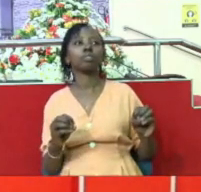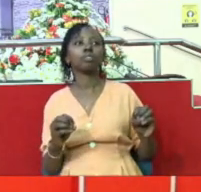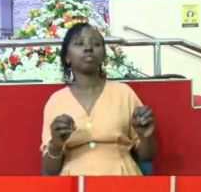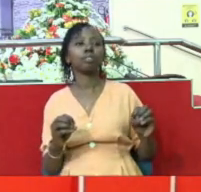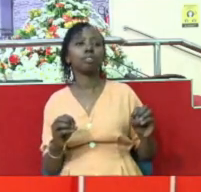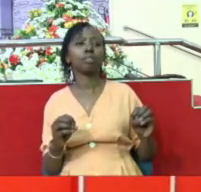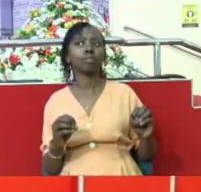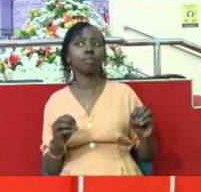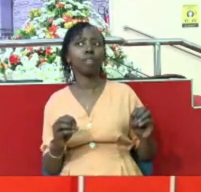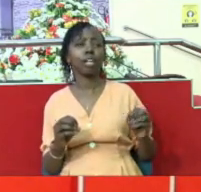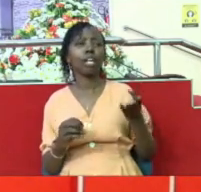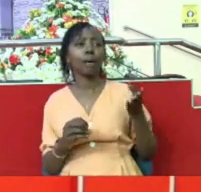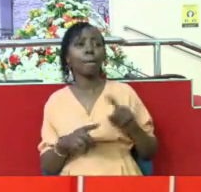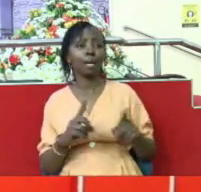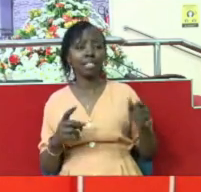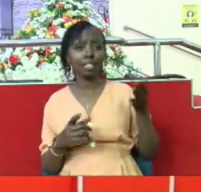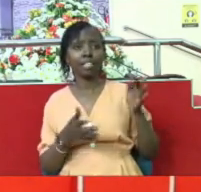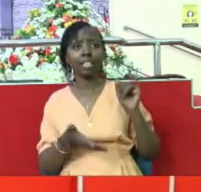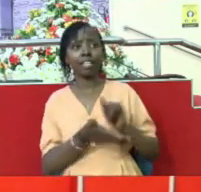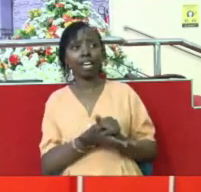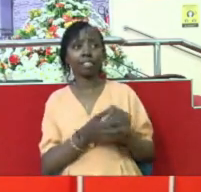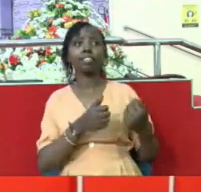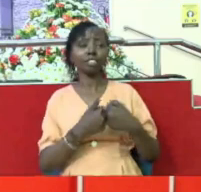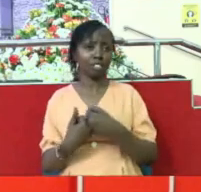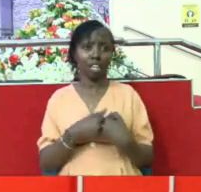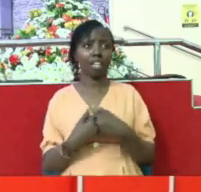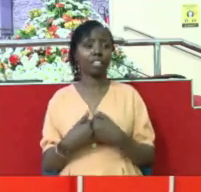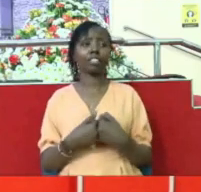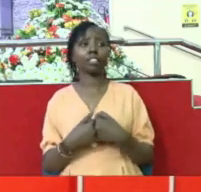that is a challenge to us. And all